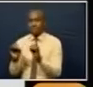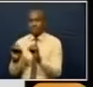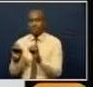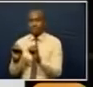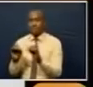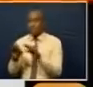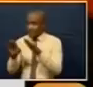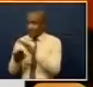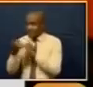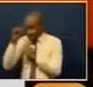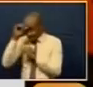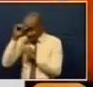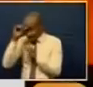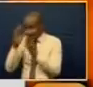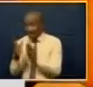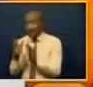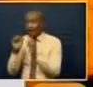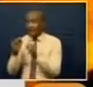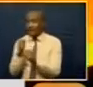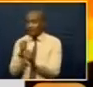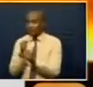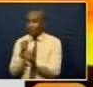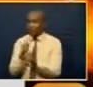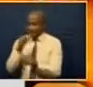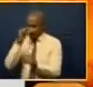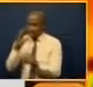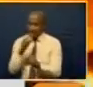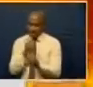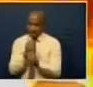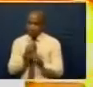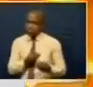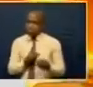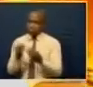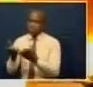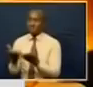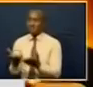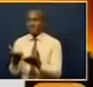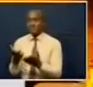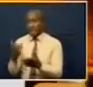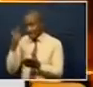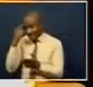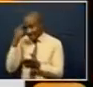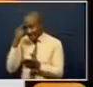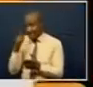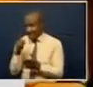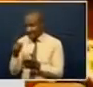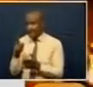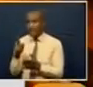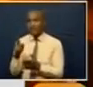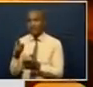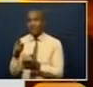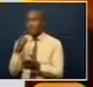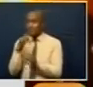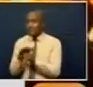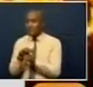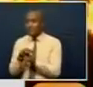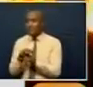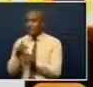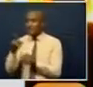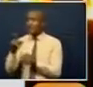deputy governor does what is assigned to him by the governor. So I think at some point, these promises used to make that, oh, Sonko atakuwa kwa